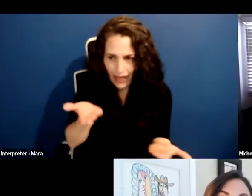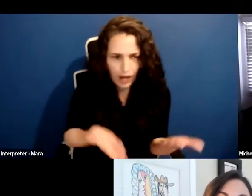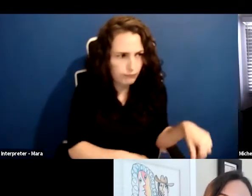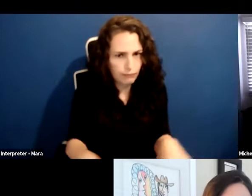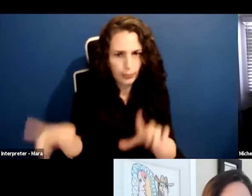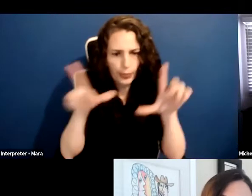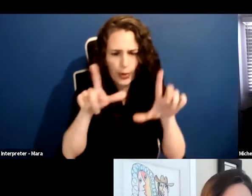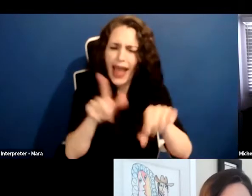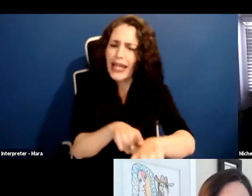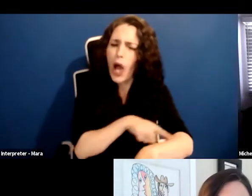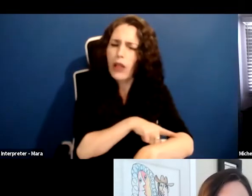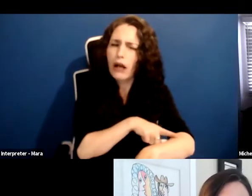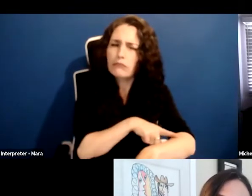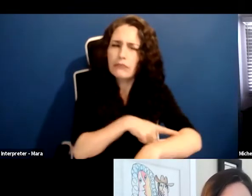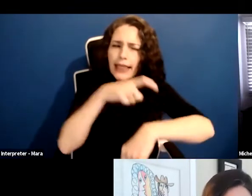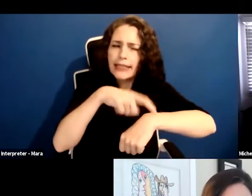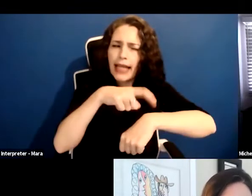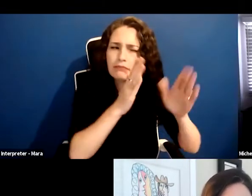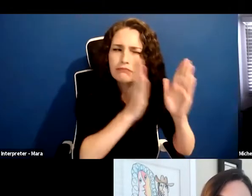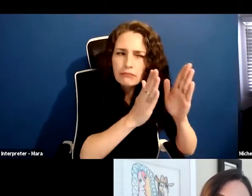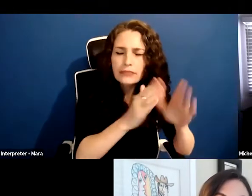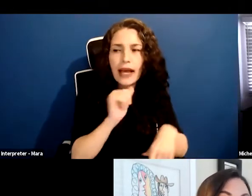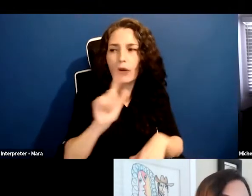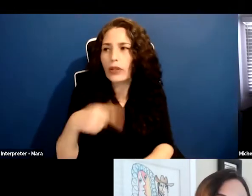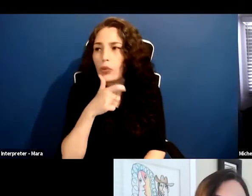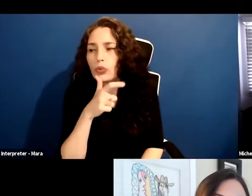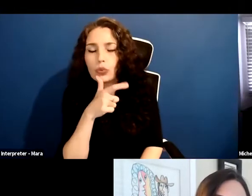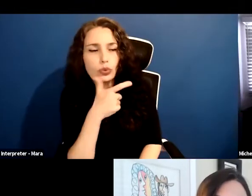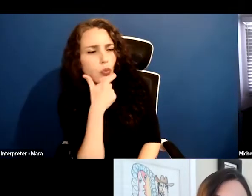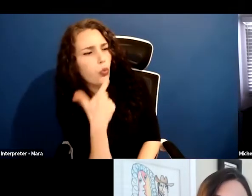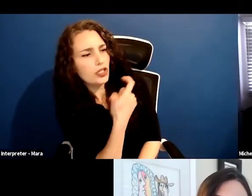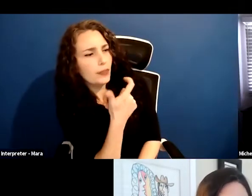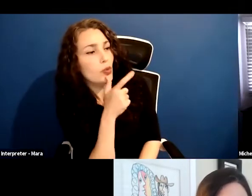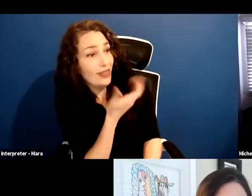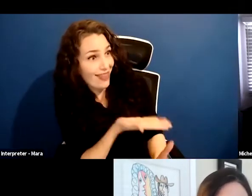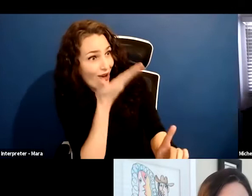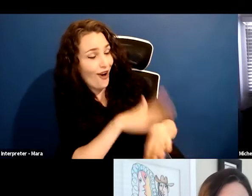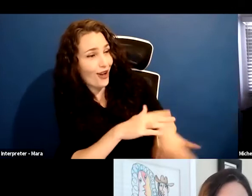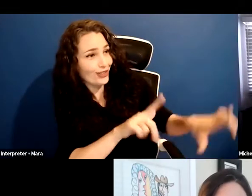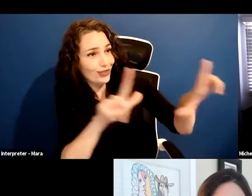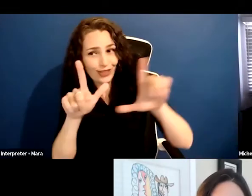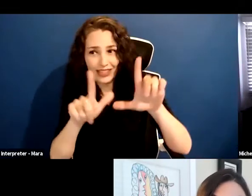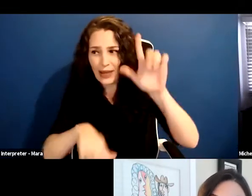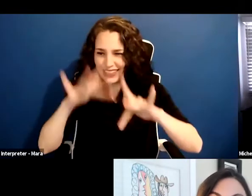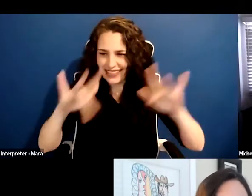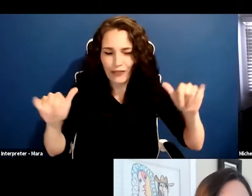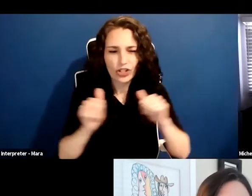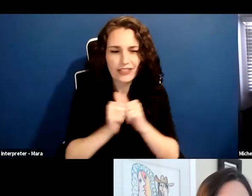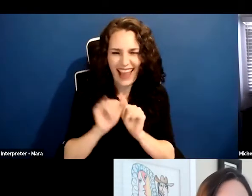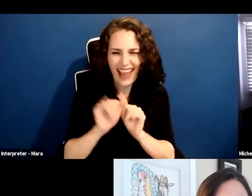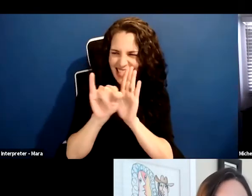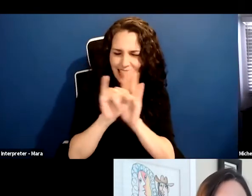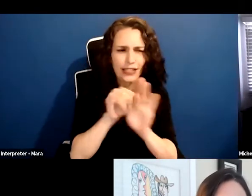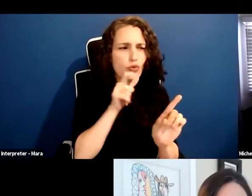the degree to which they're present. So rather than just who's watching, we can see who's present on screen by diverse identity group, the amount of time